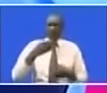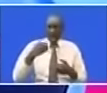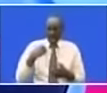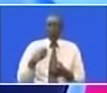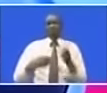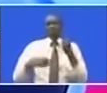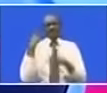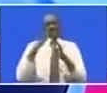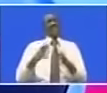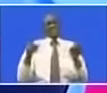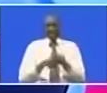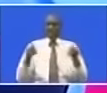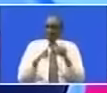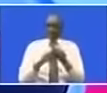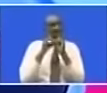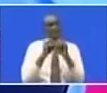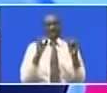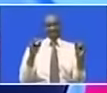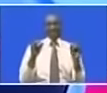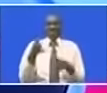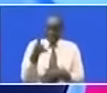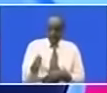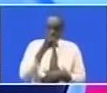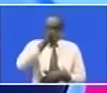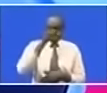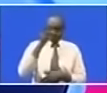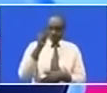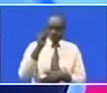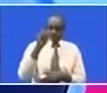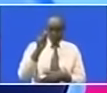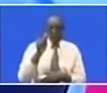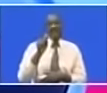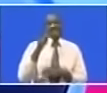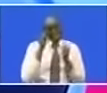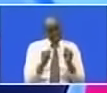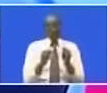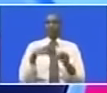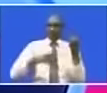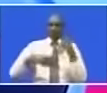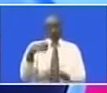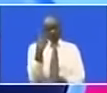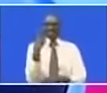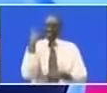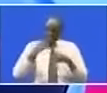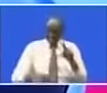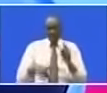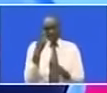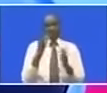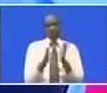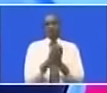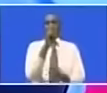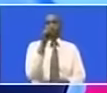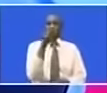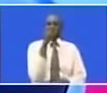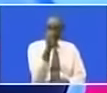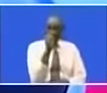winners successfully defend their crown, as Joshua Kipkorir and Elizabeth Rukomoi emerged this year's winners, walking away with